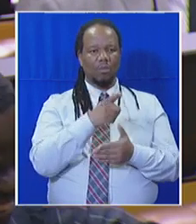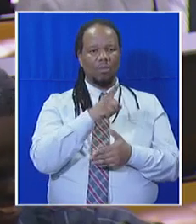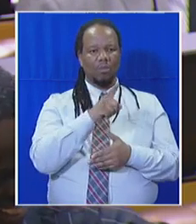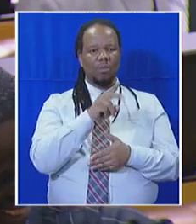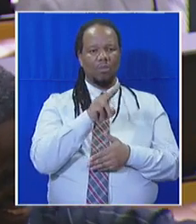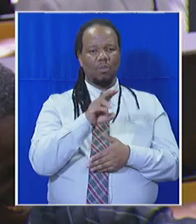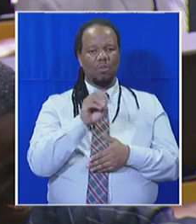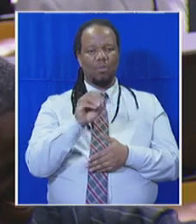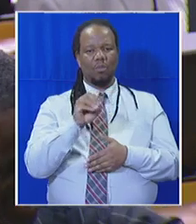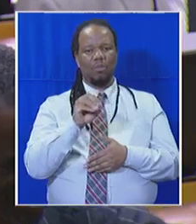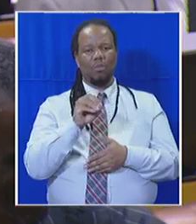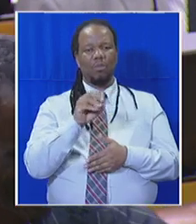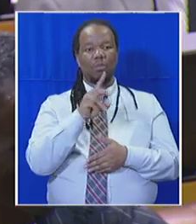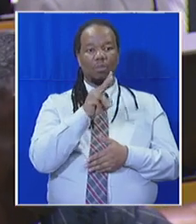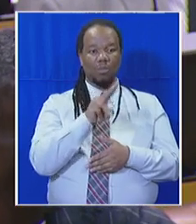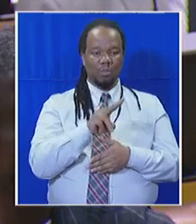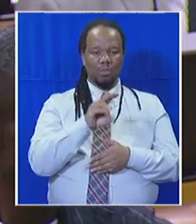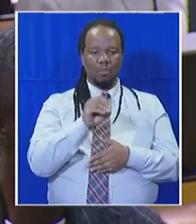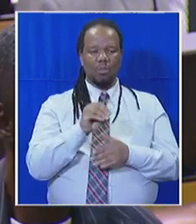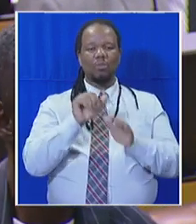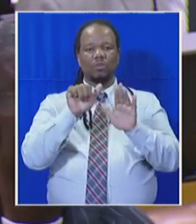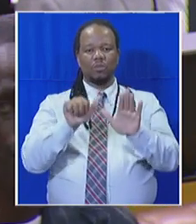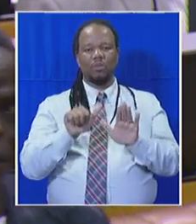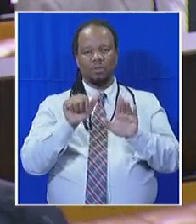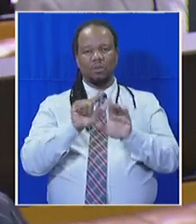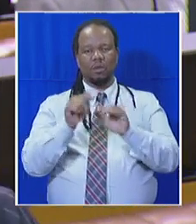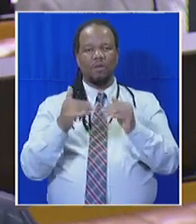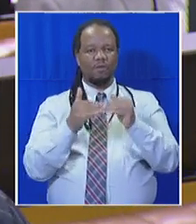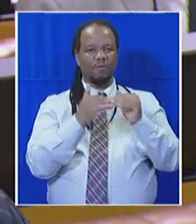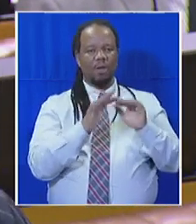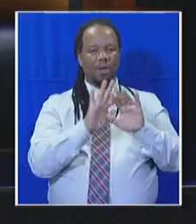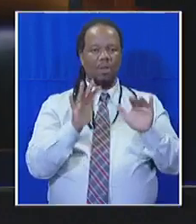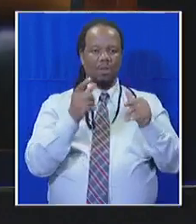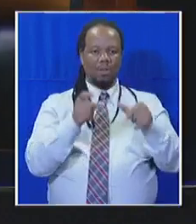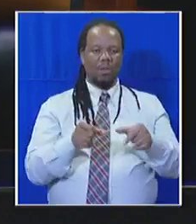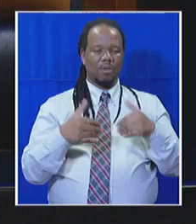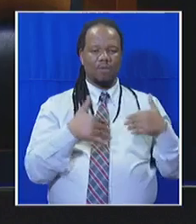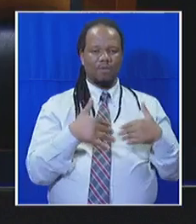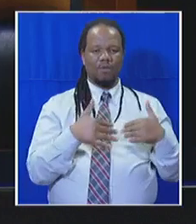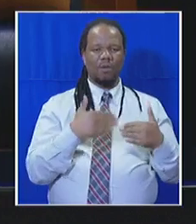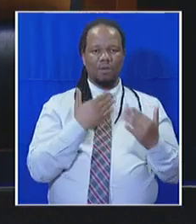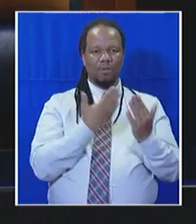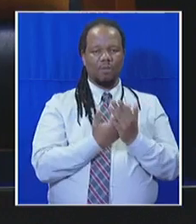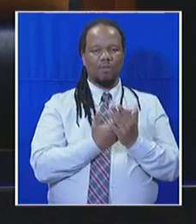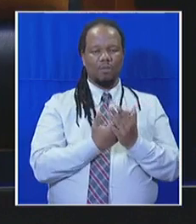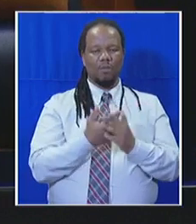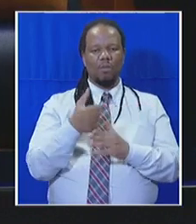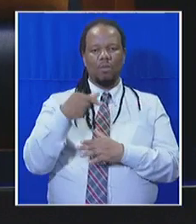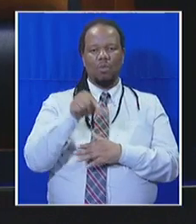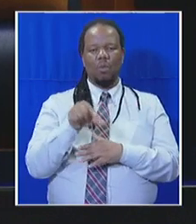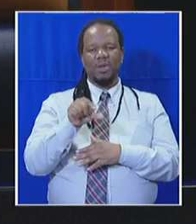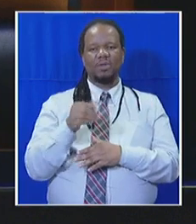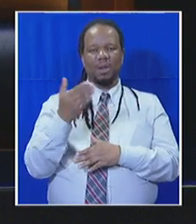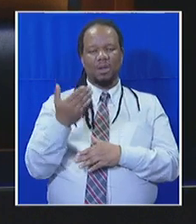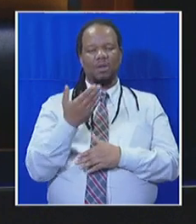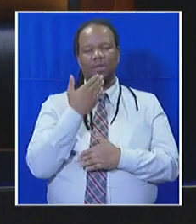local government elections are free and fair and free from fear. I so move. The Honourable Kubisa. Thank